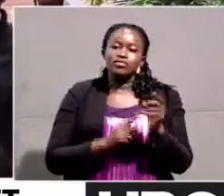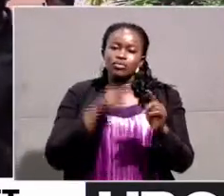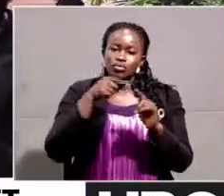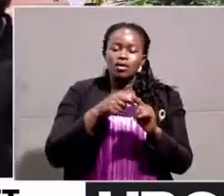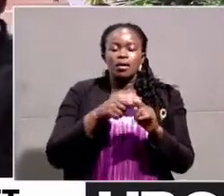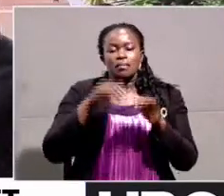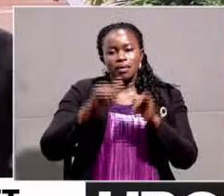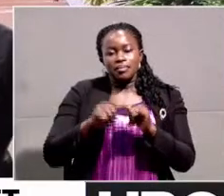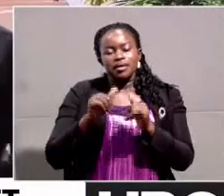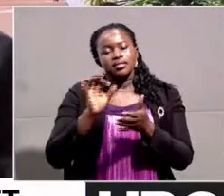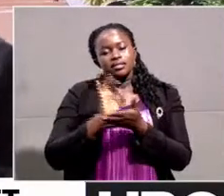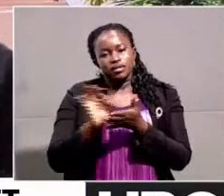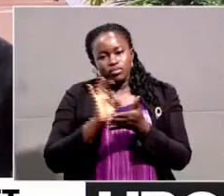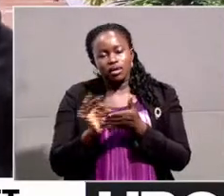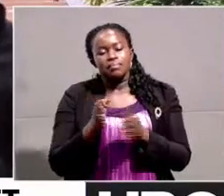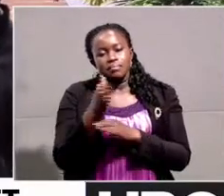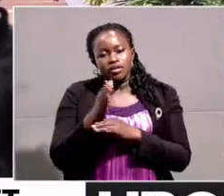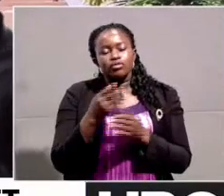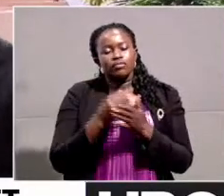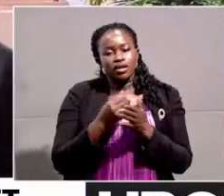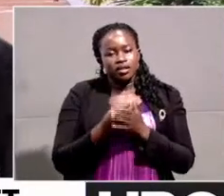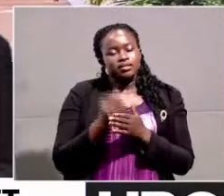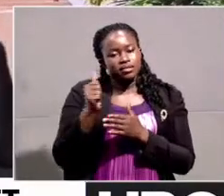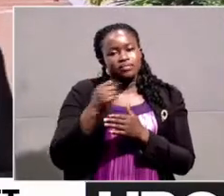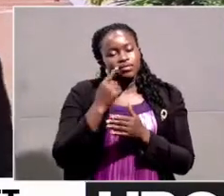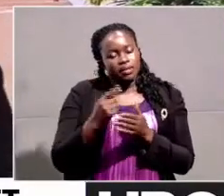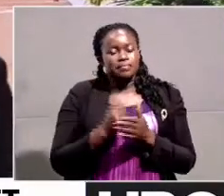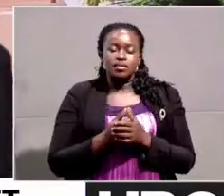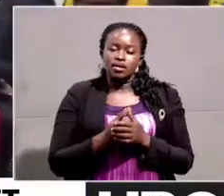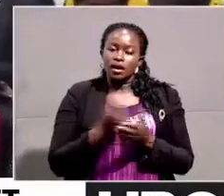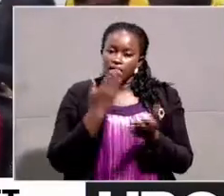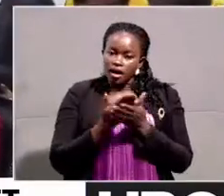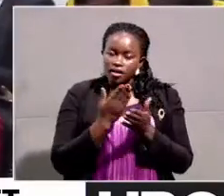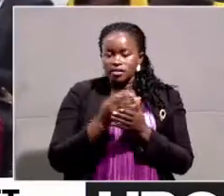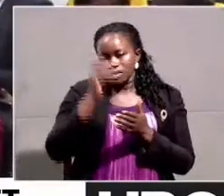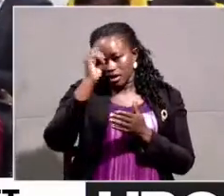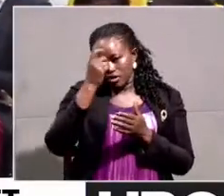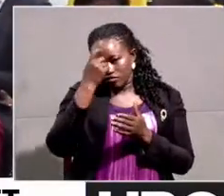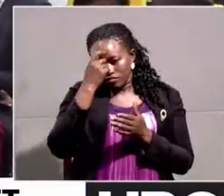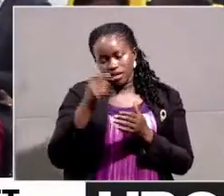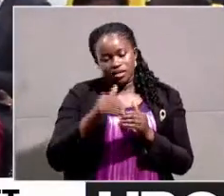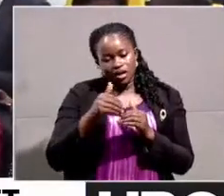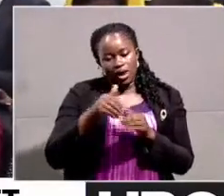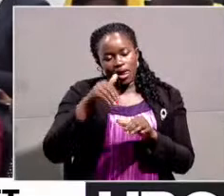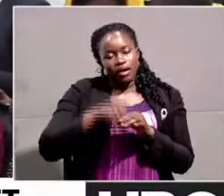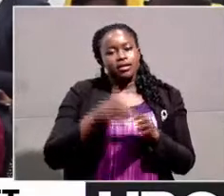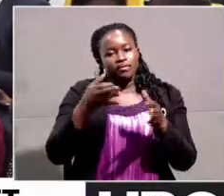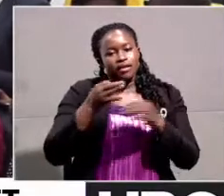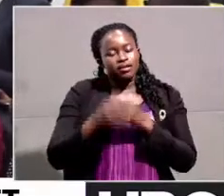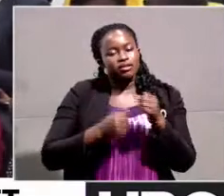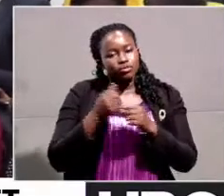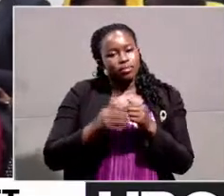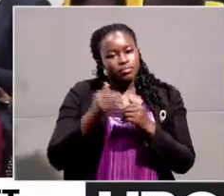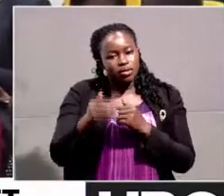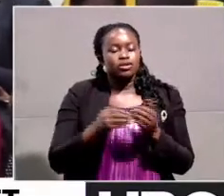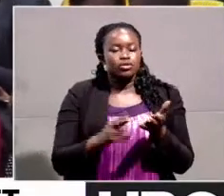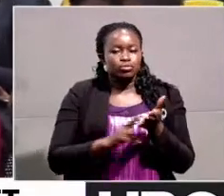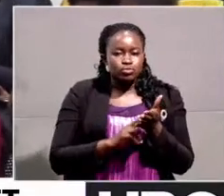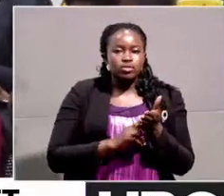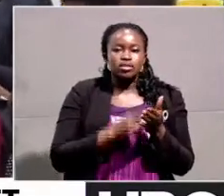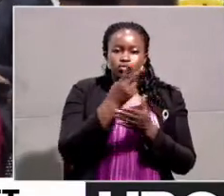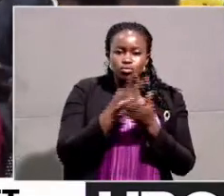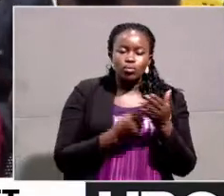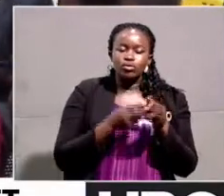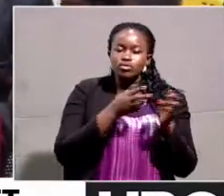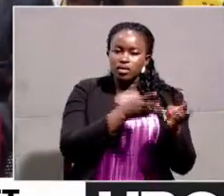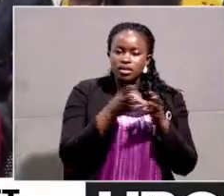the Permanent Secretary, Minister of Finance. He adds that government will in the forthcoming financial year use a dual strategy to